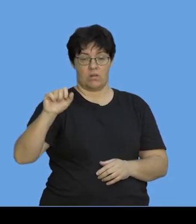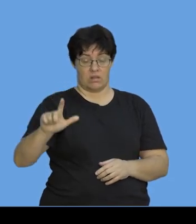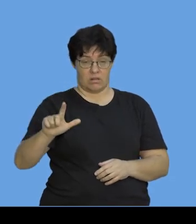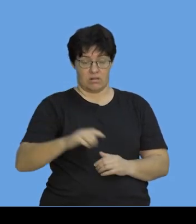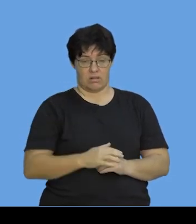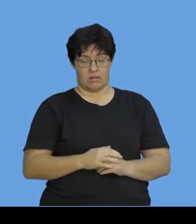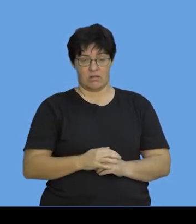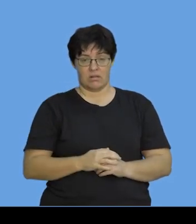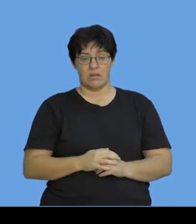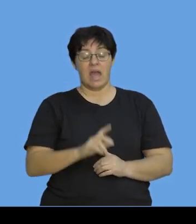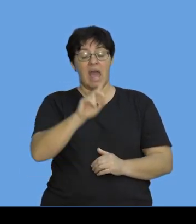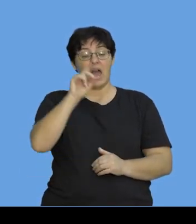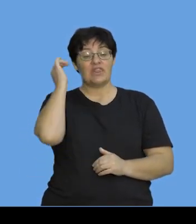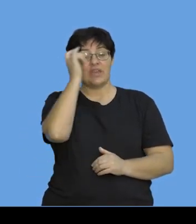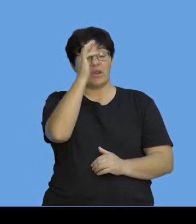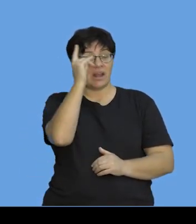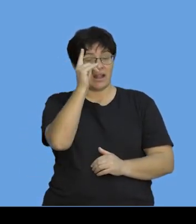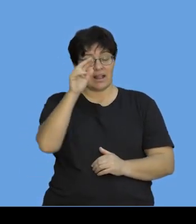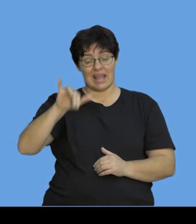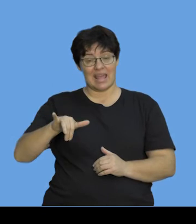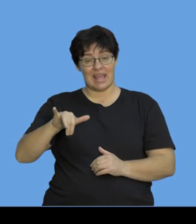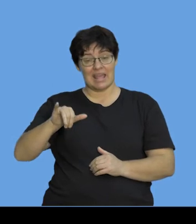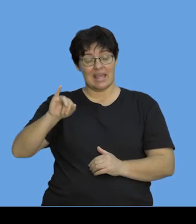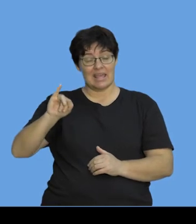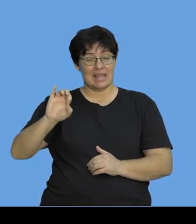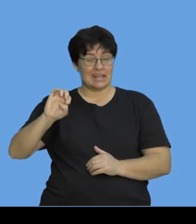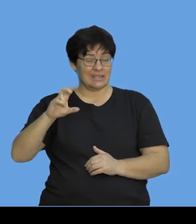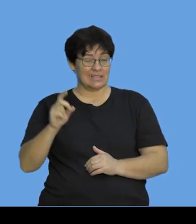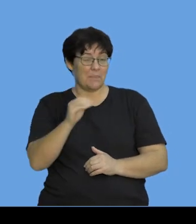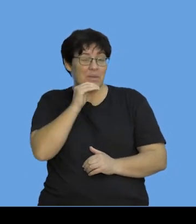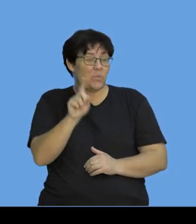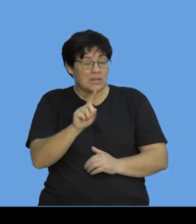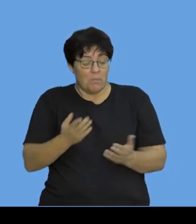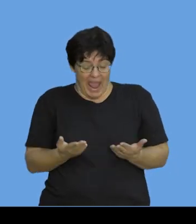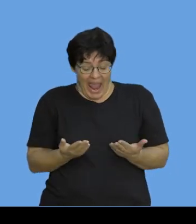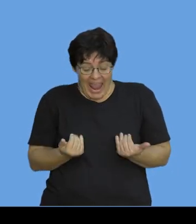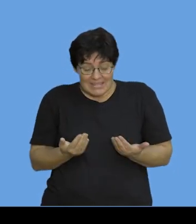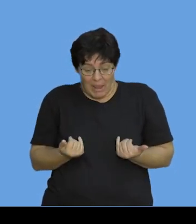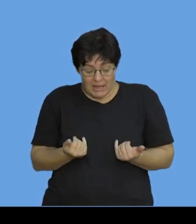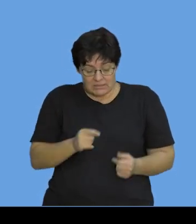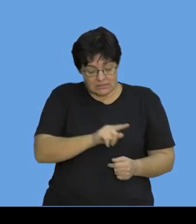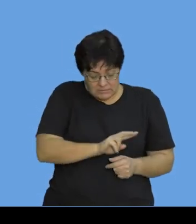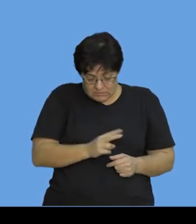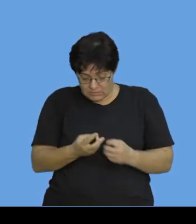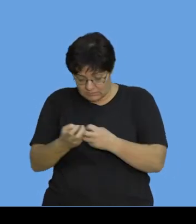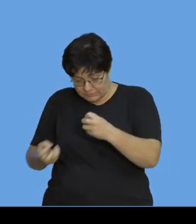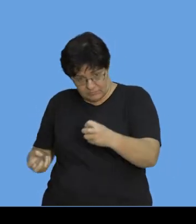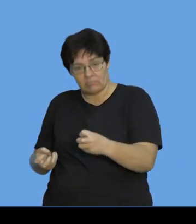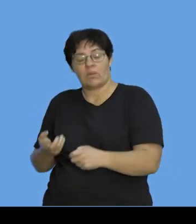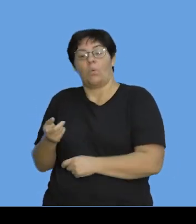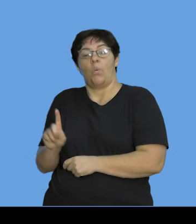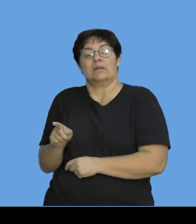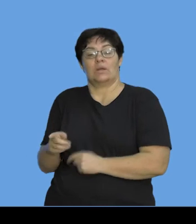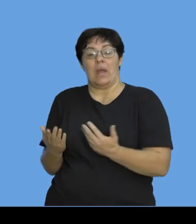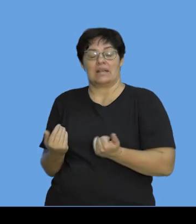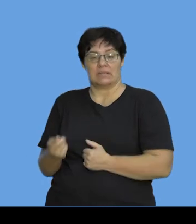the theoretical yield is what we expect in terms of the stoichiometric ratio, in that these substances react to form the